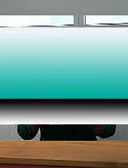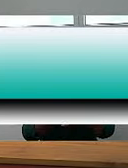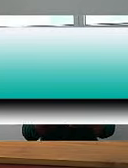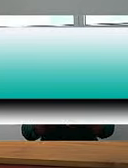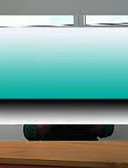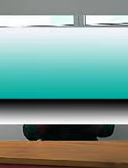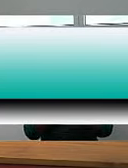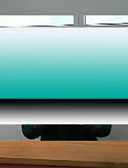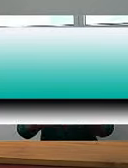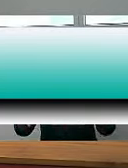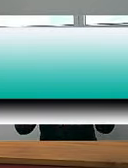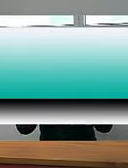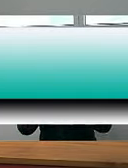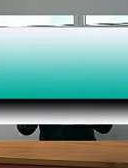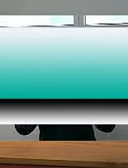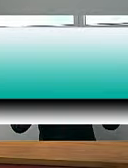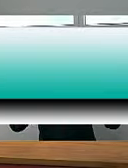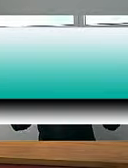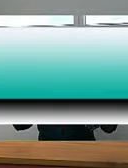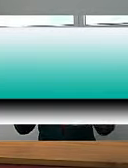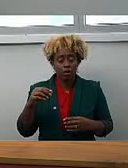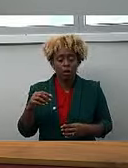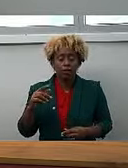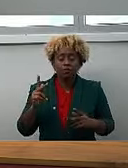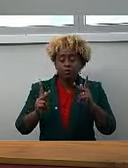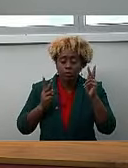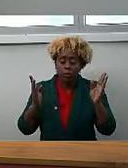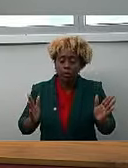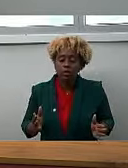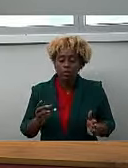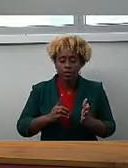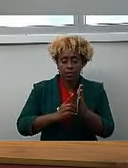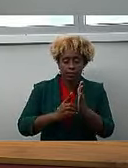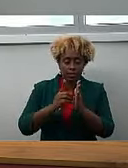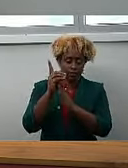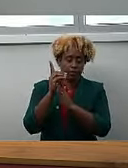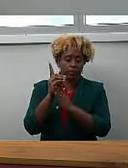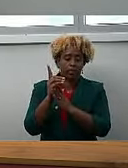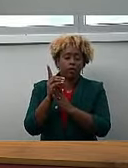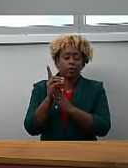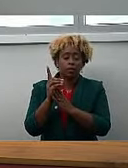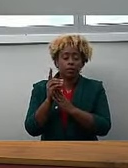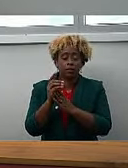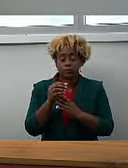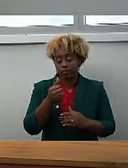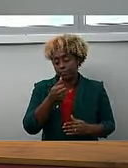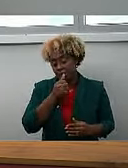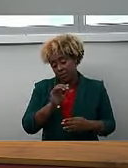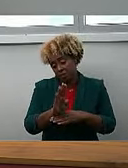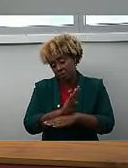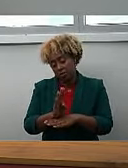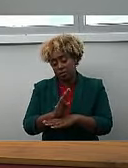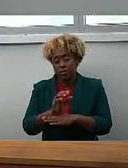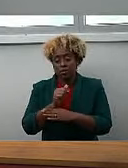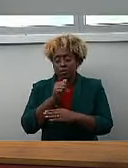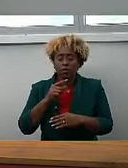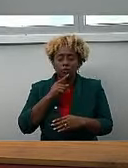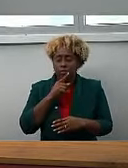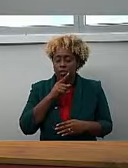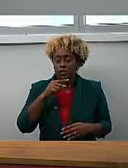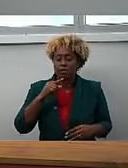for tourist development, to private interests is clearly unpatriotic and deleterious